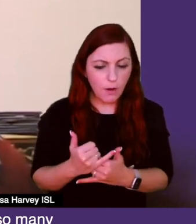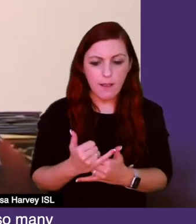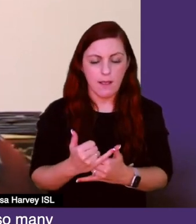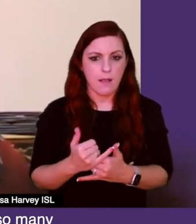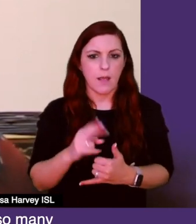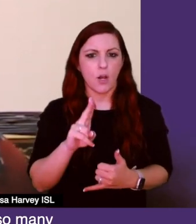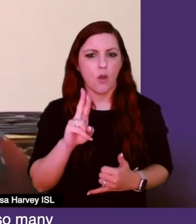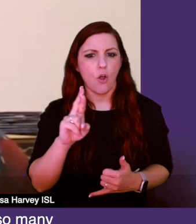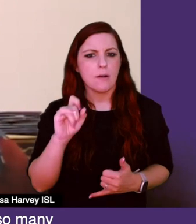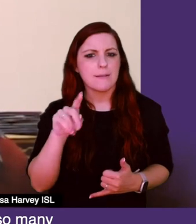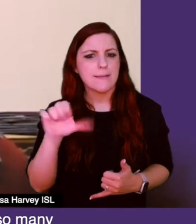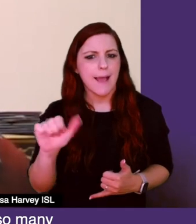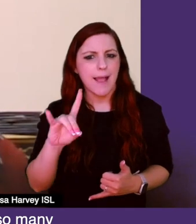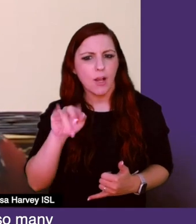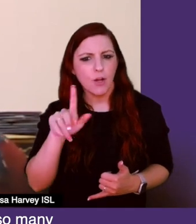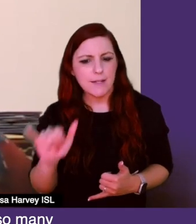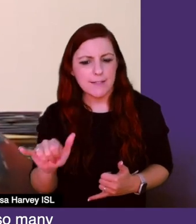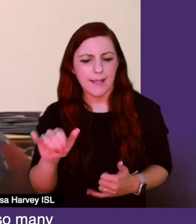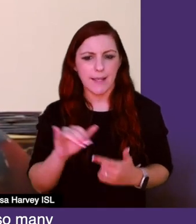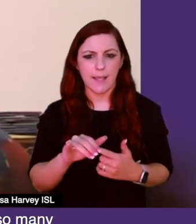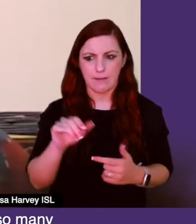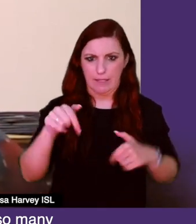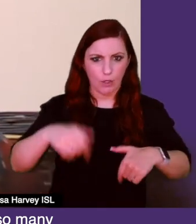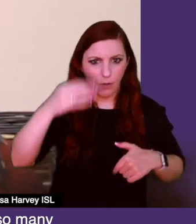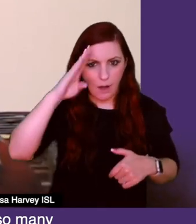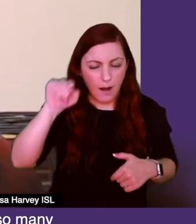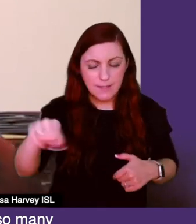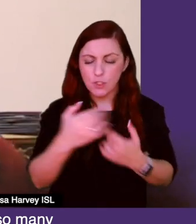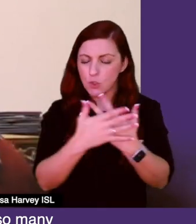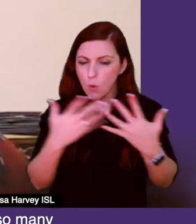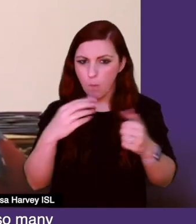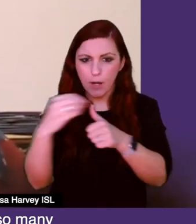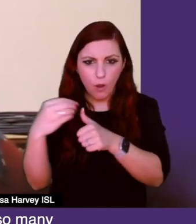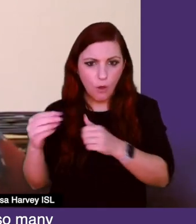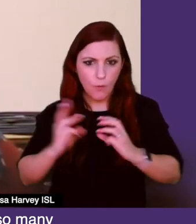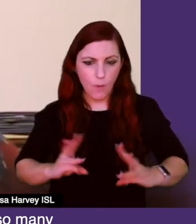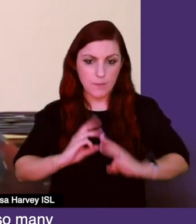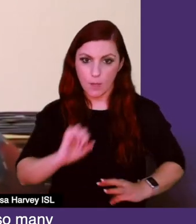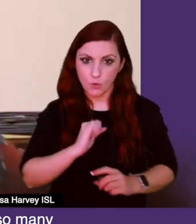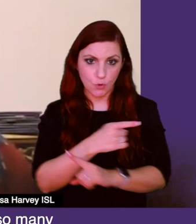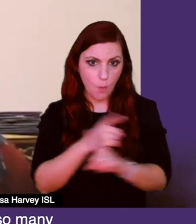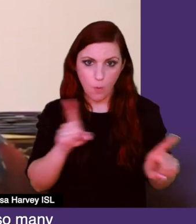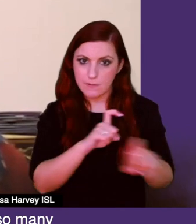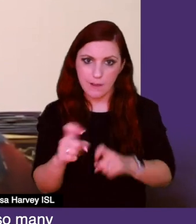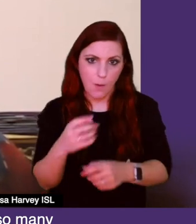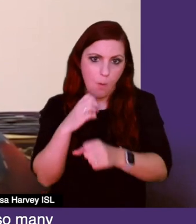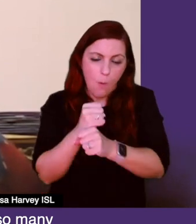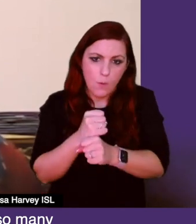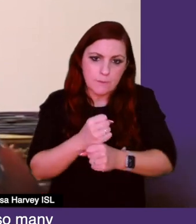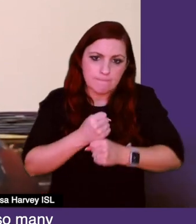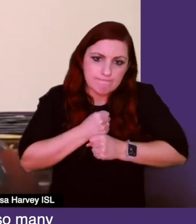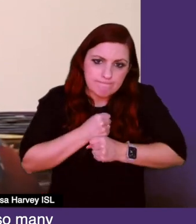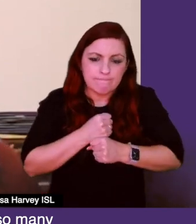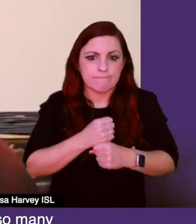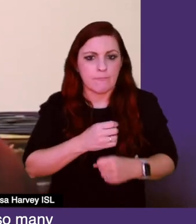and Ursula Hegarty, Florence Dougal here in Ireland, and so many other women that I'm sure you all hold